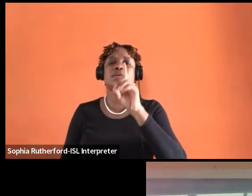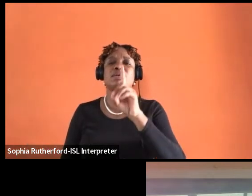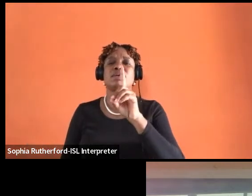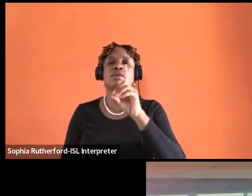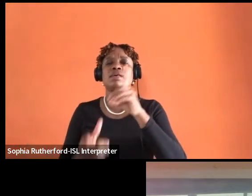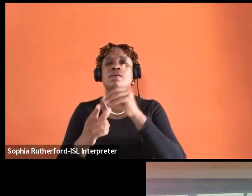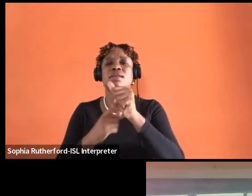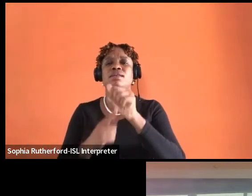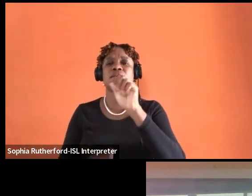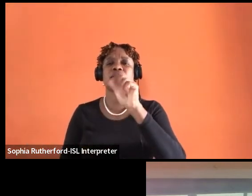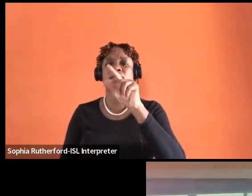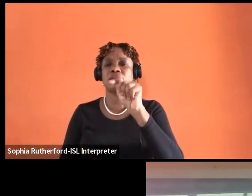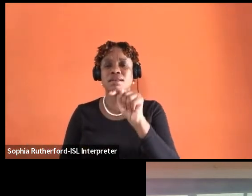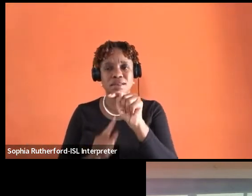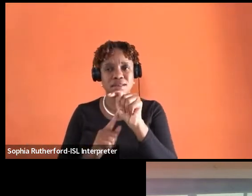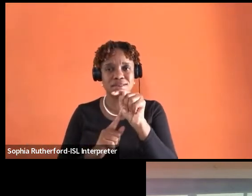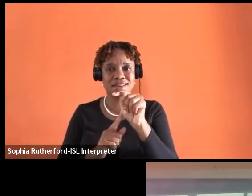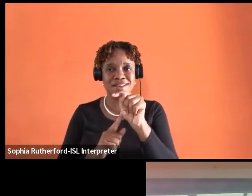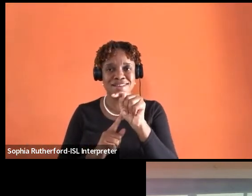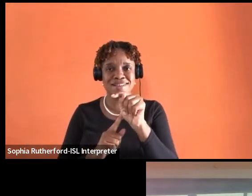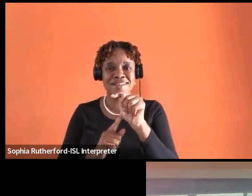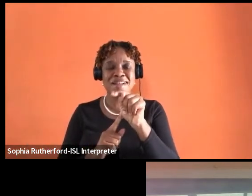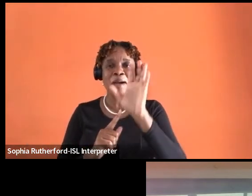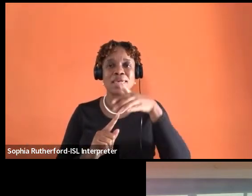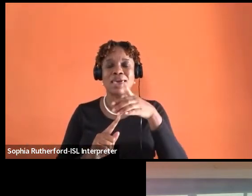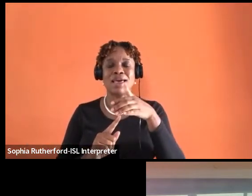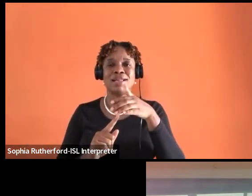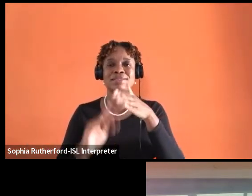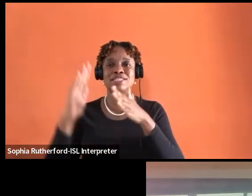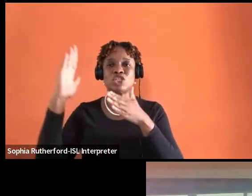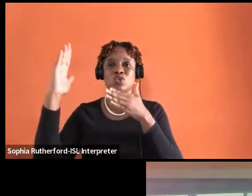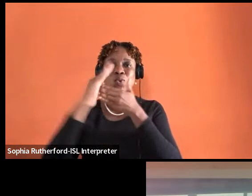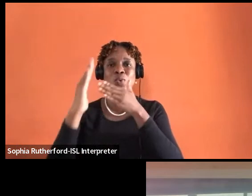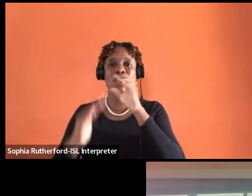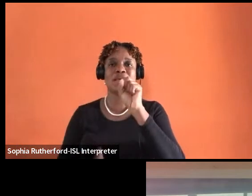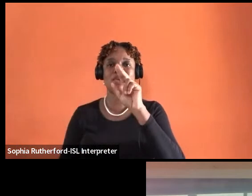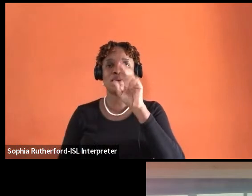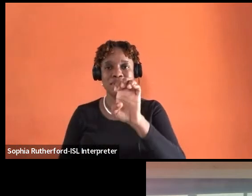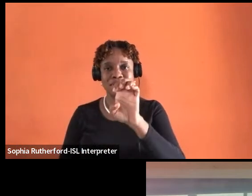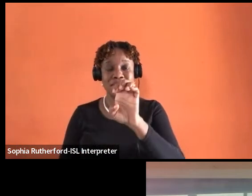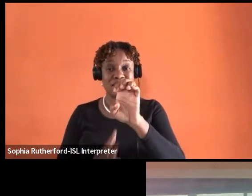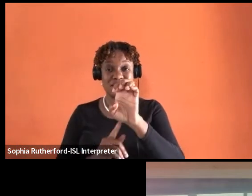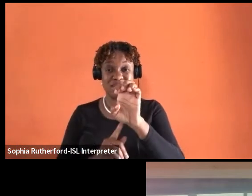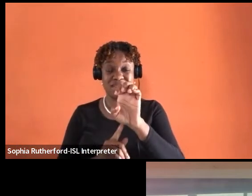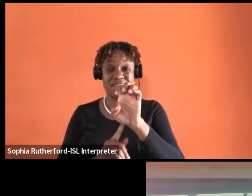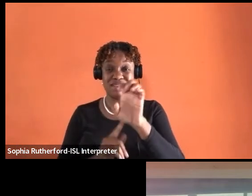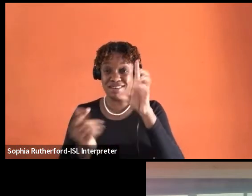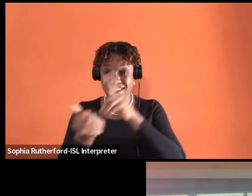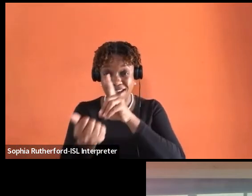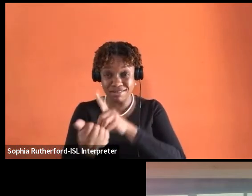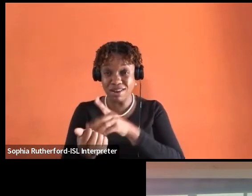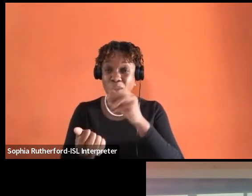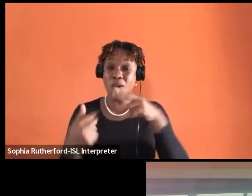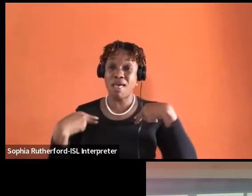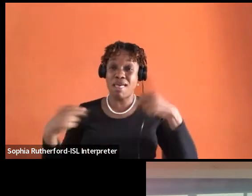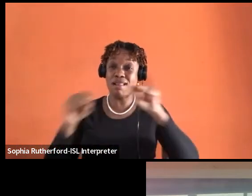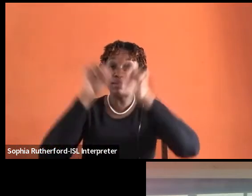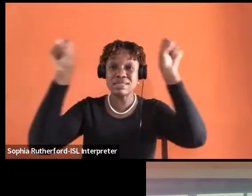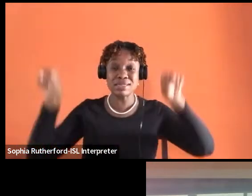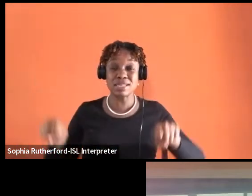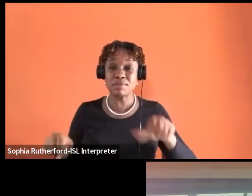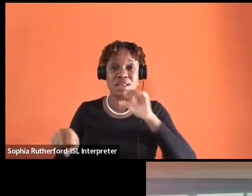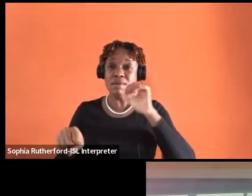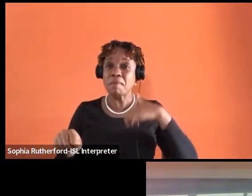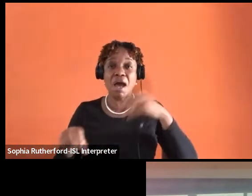I sue the doctor or the system for not making the necessary, putting in certain things in place to help me to facilitate